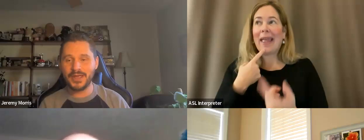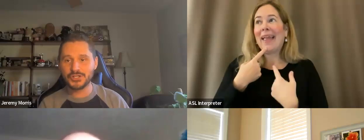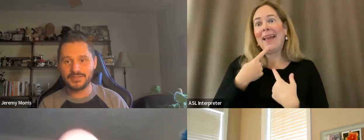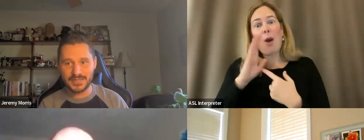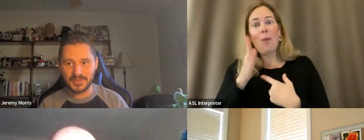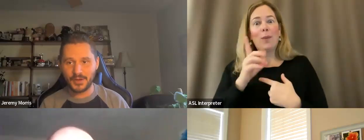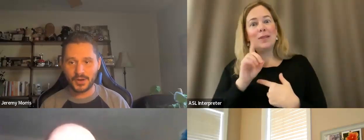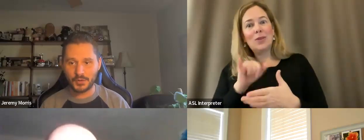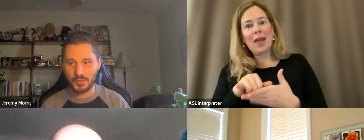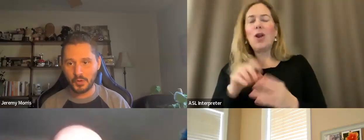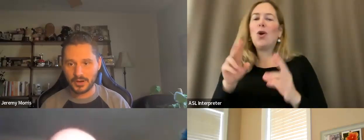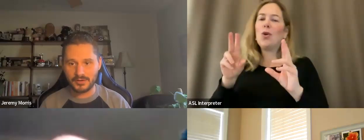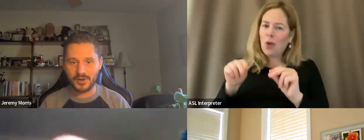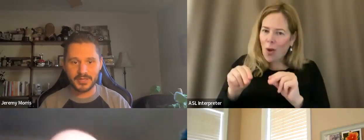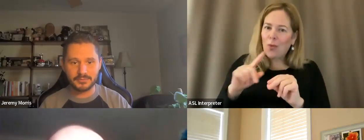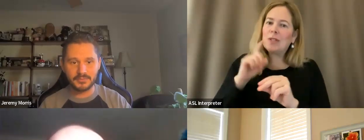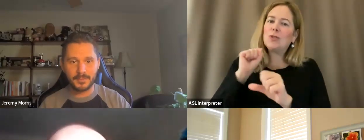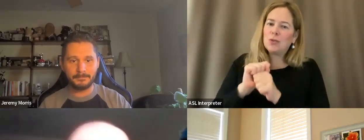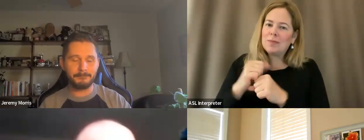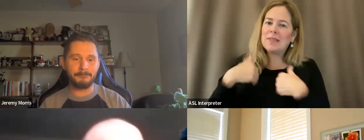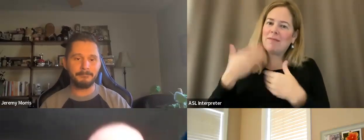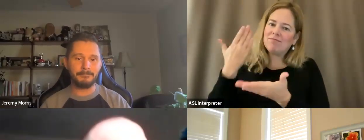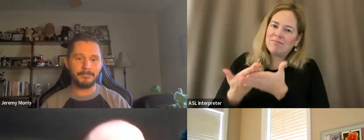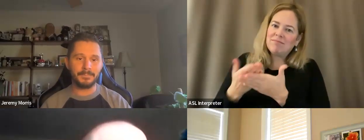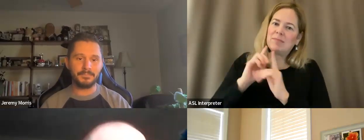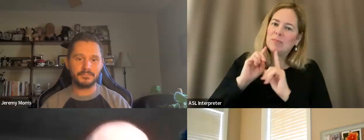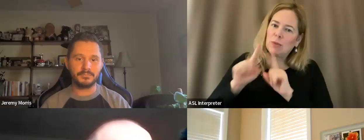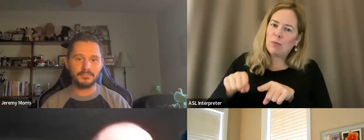it. We actually have something that we're going to report on from it.